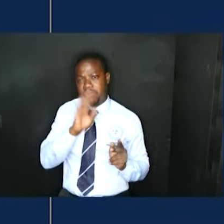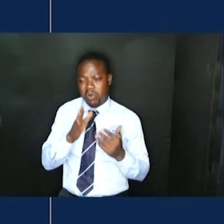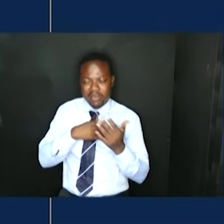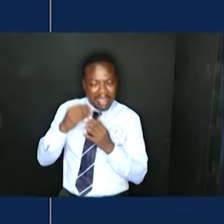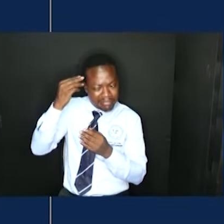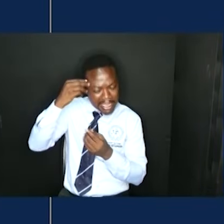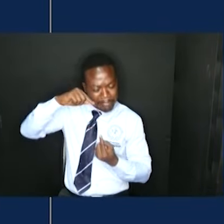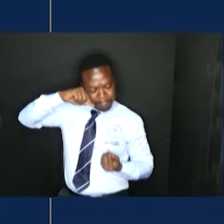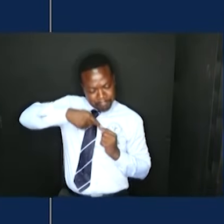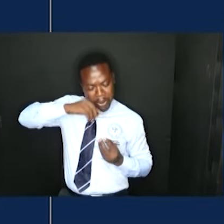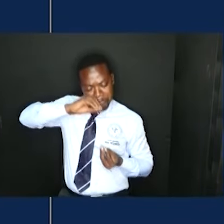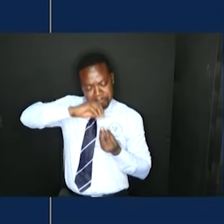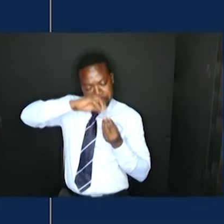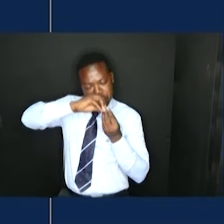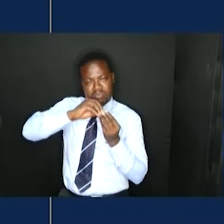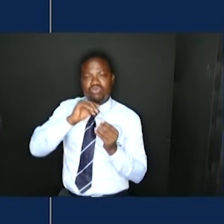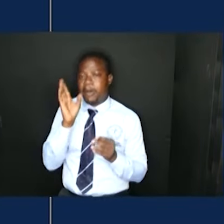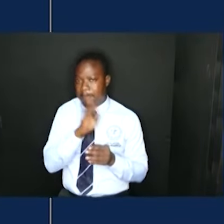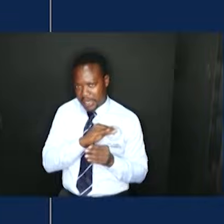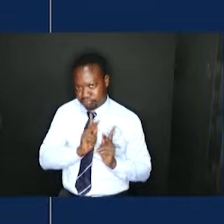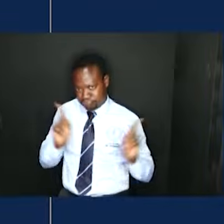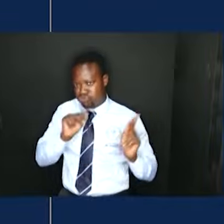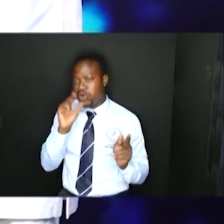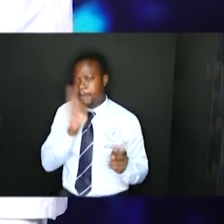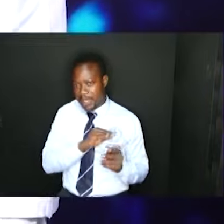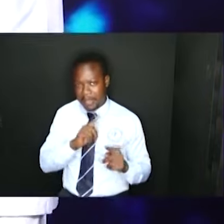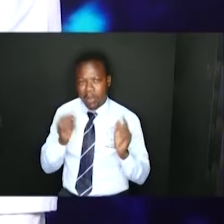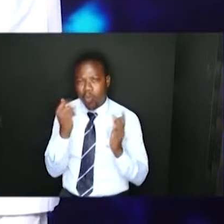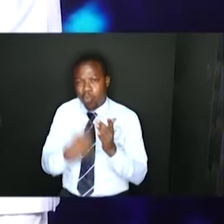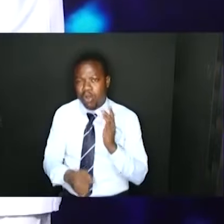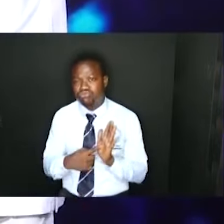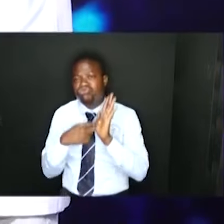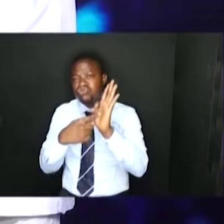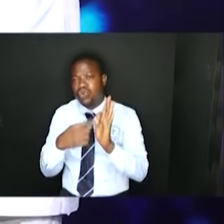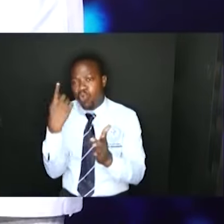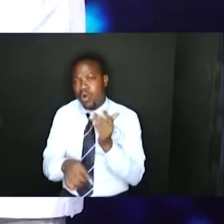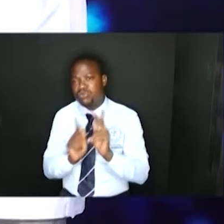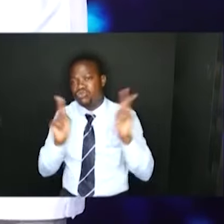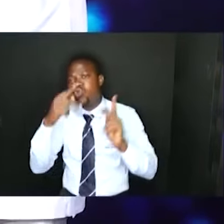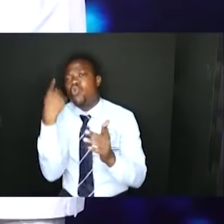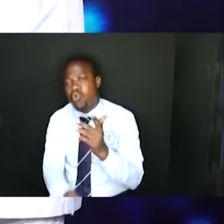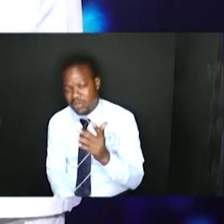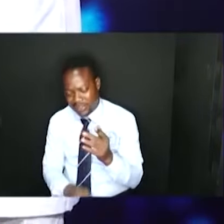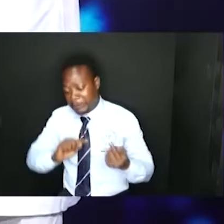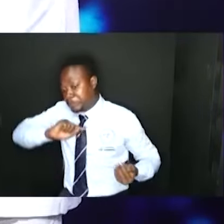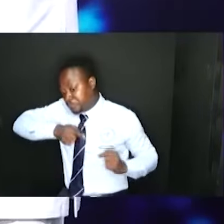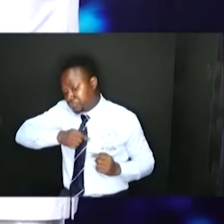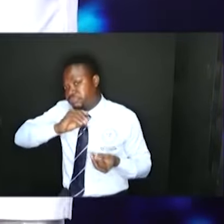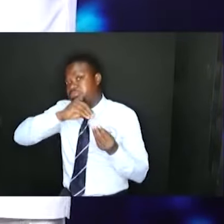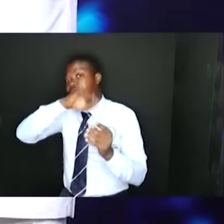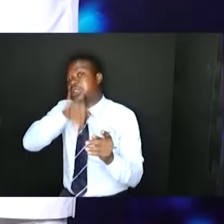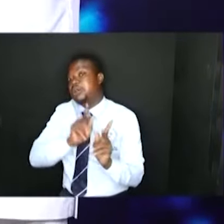Yeah, but in this instance, what are you manifesting? What are you trying to express? Bitterness.